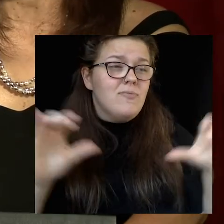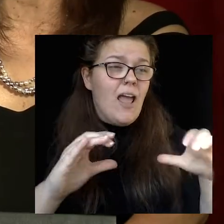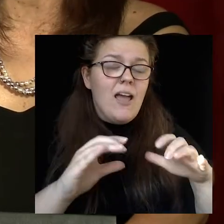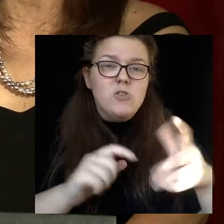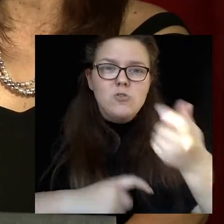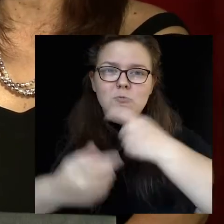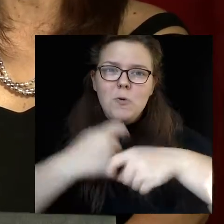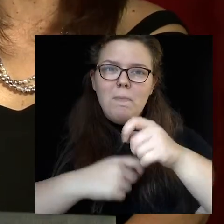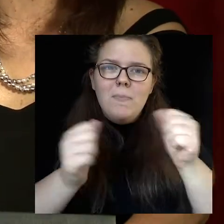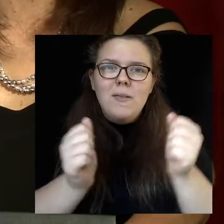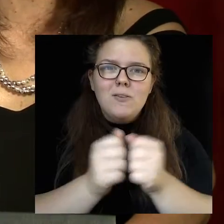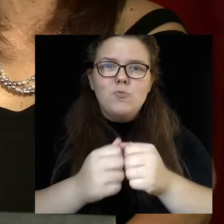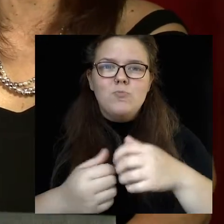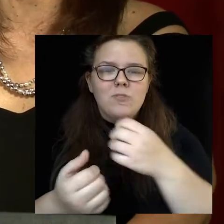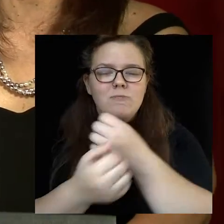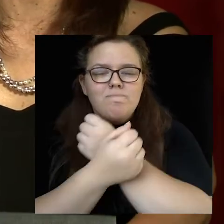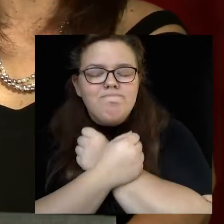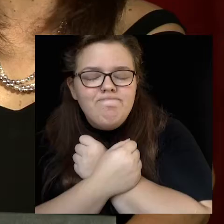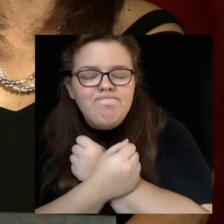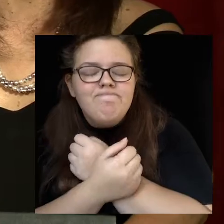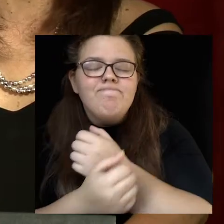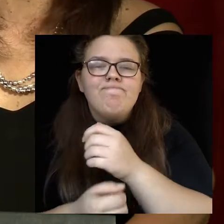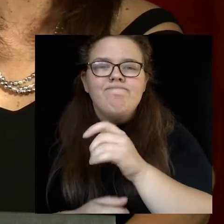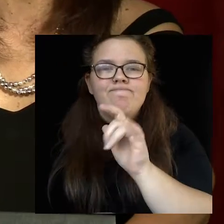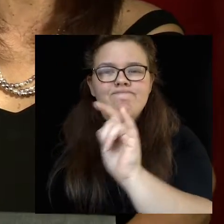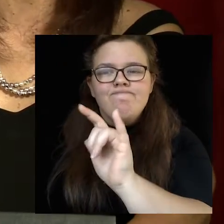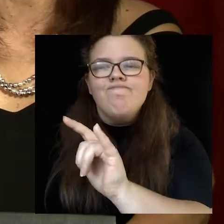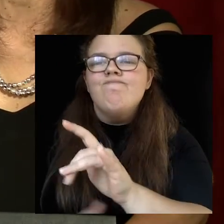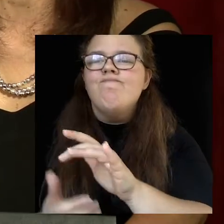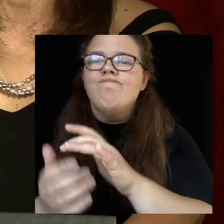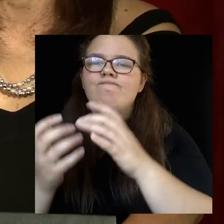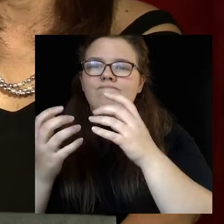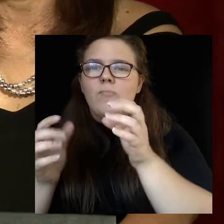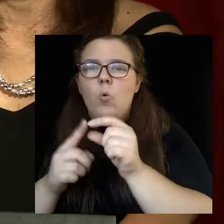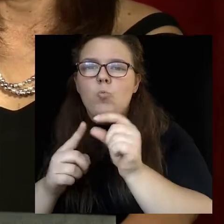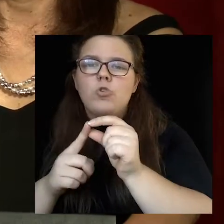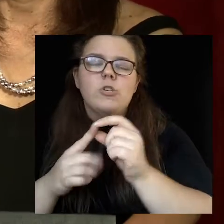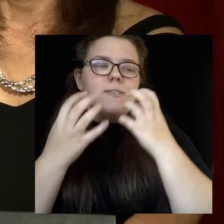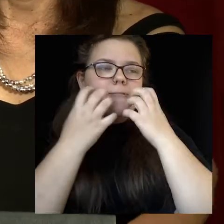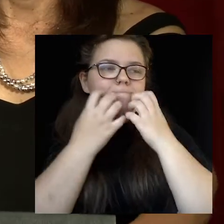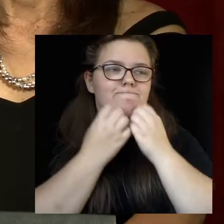actions have given way to loving words and brave, caring acts.